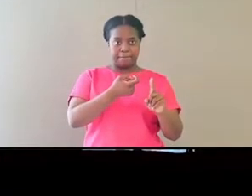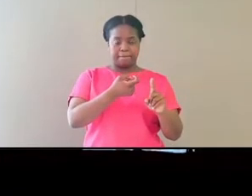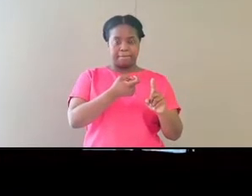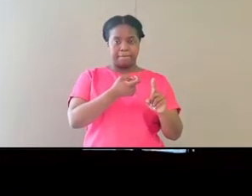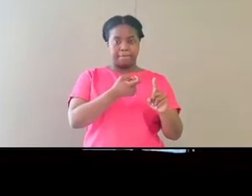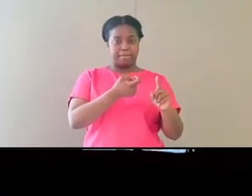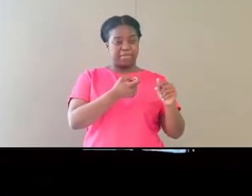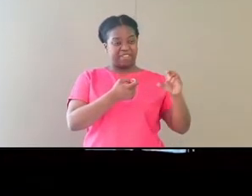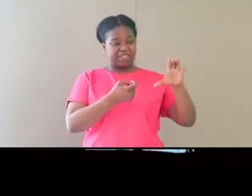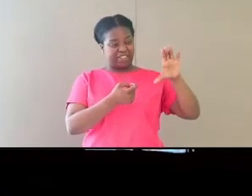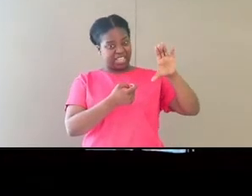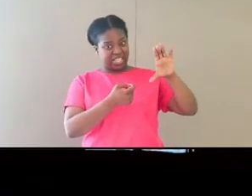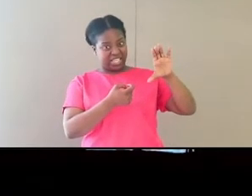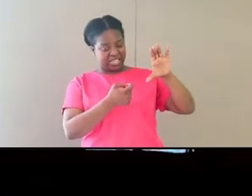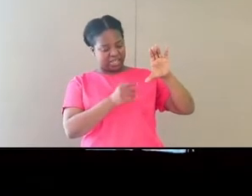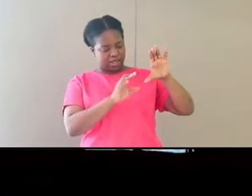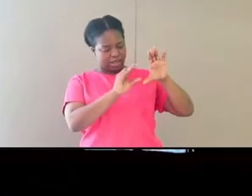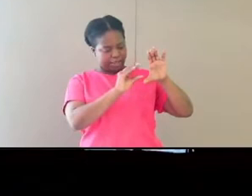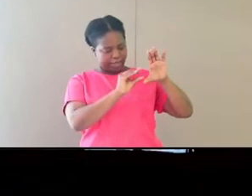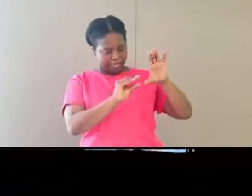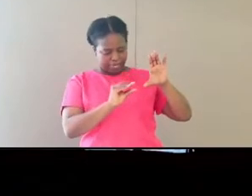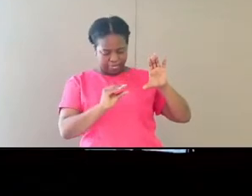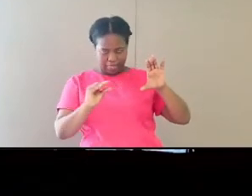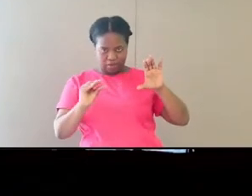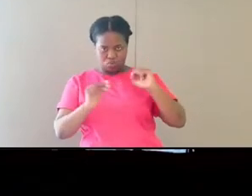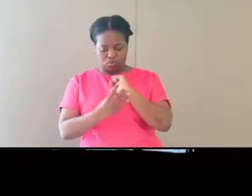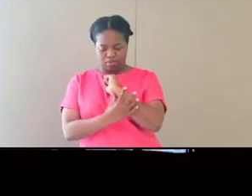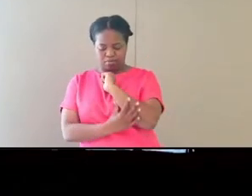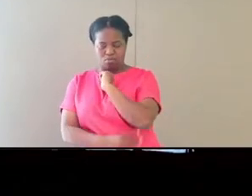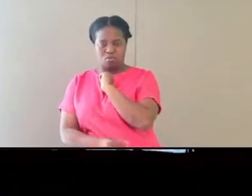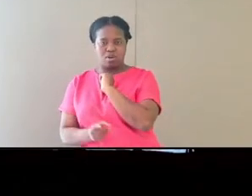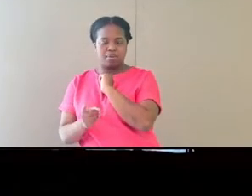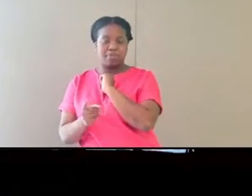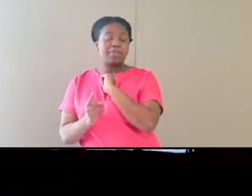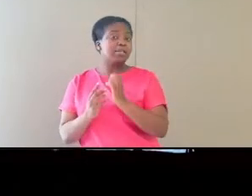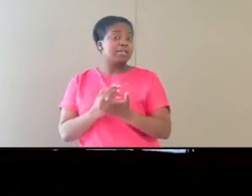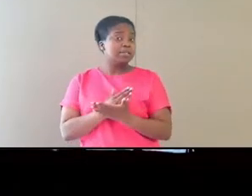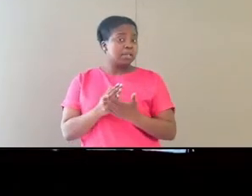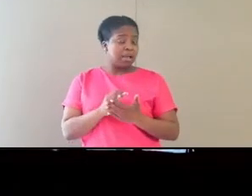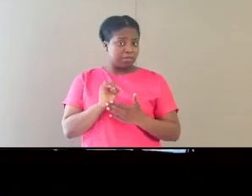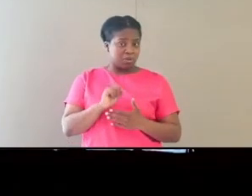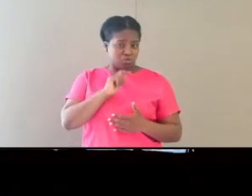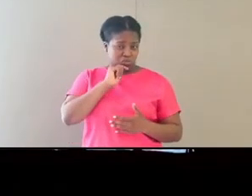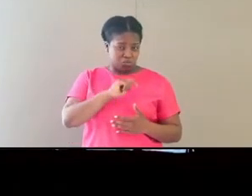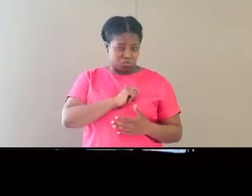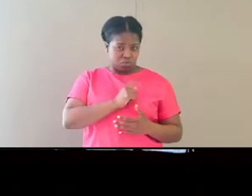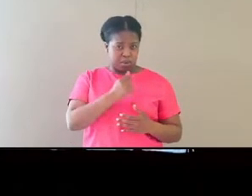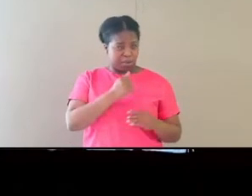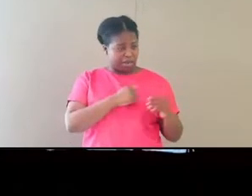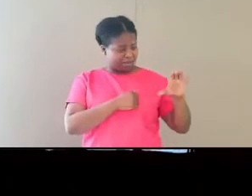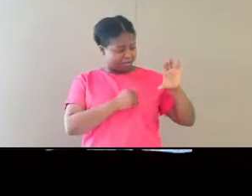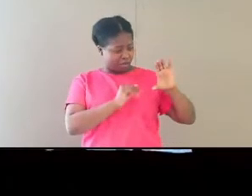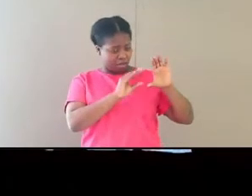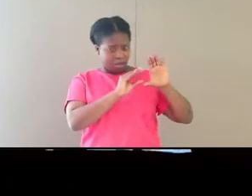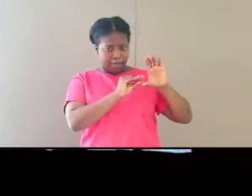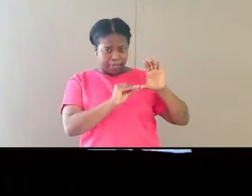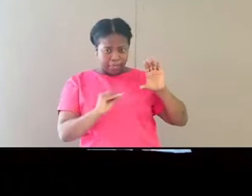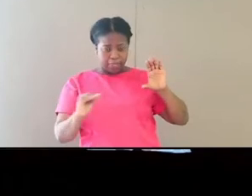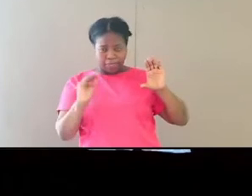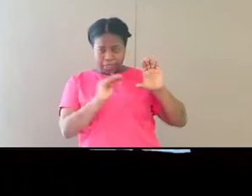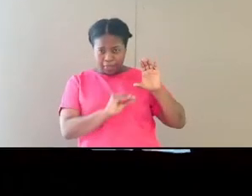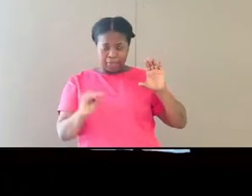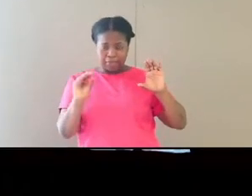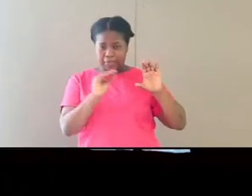wealthy to the poor. One can debate and question whether it has moved enough, and we are still moving enough.